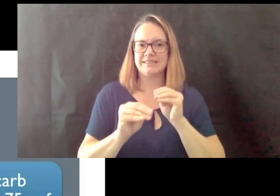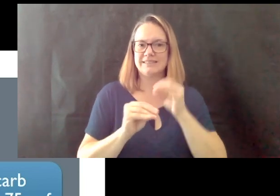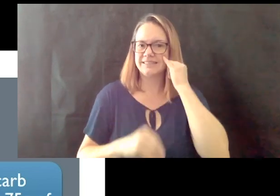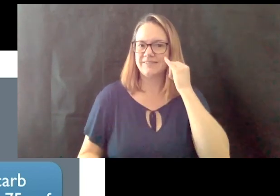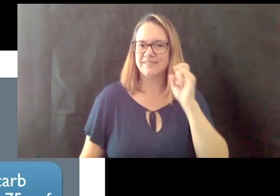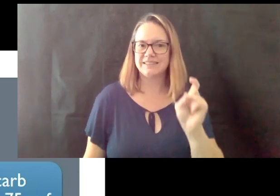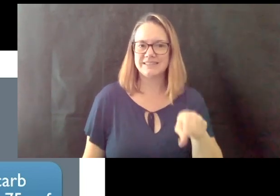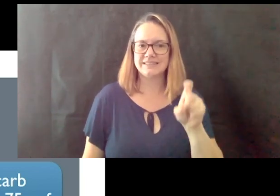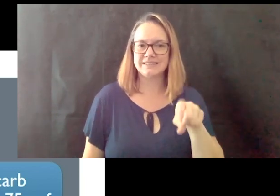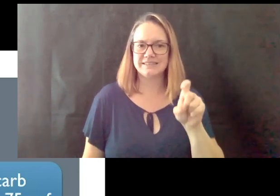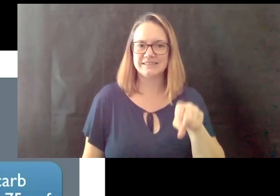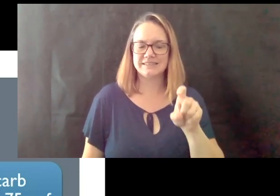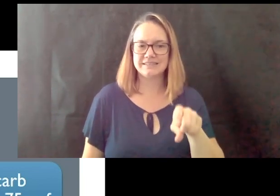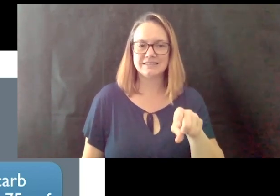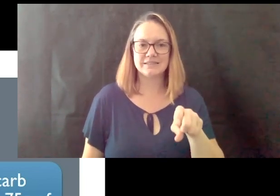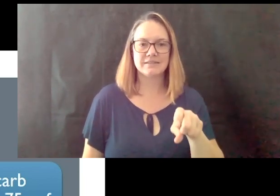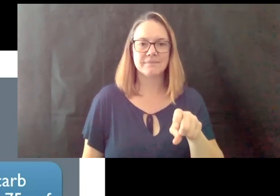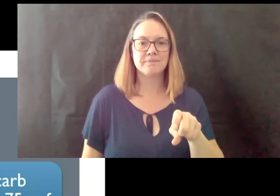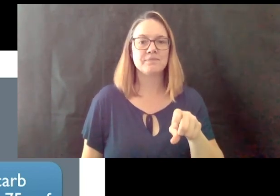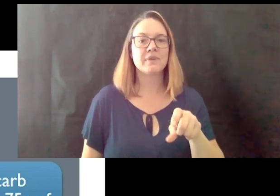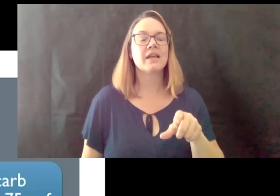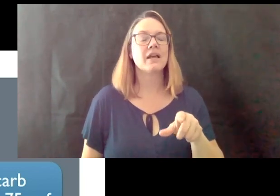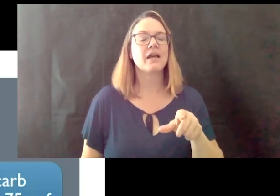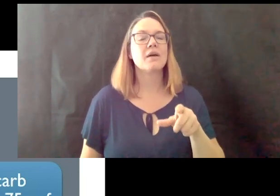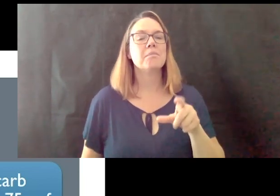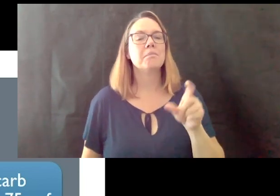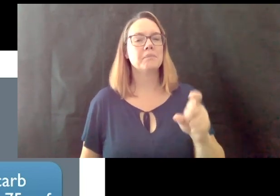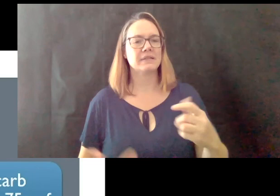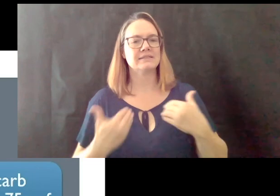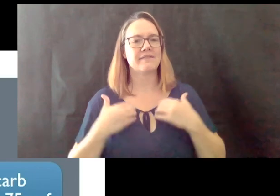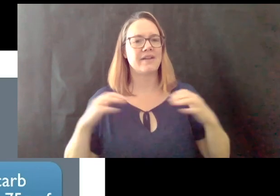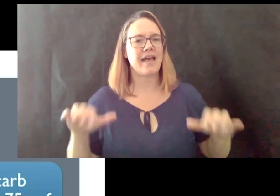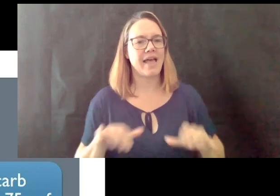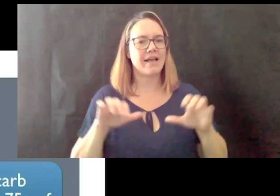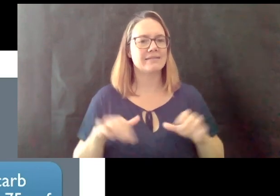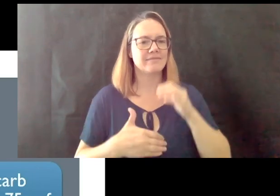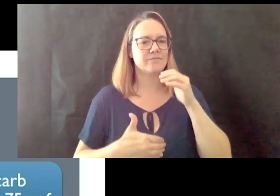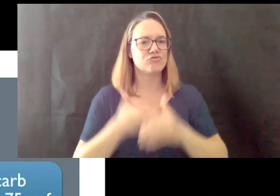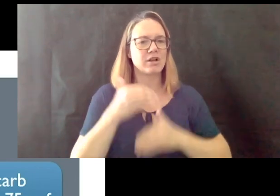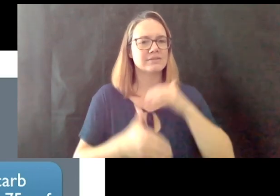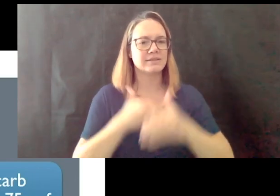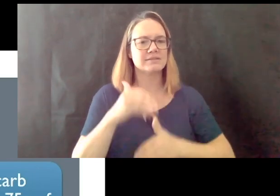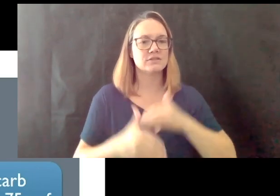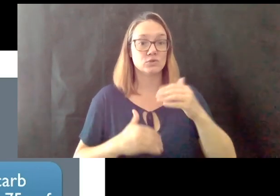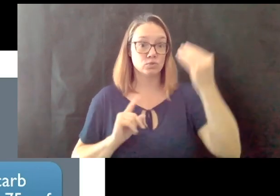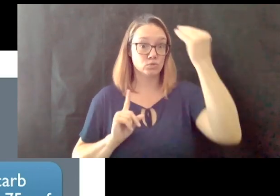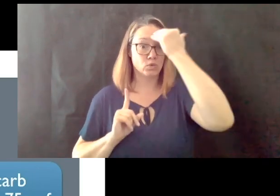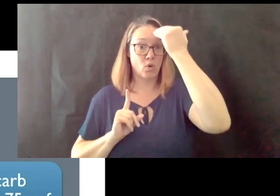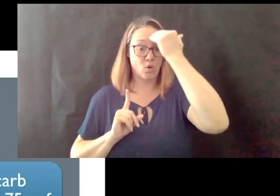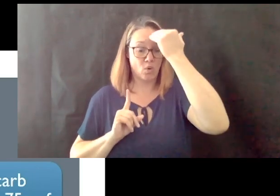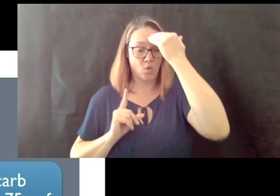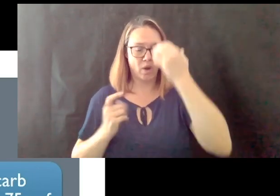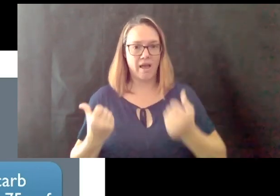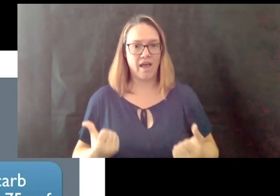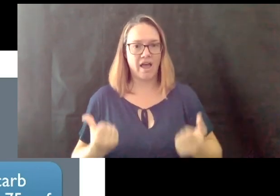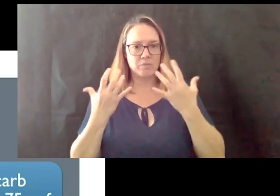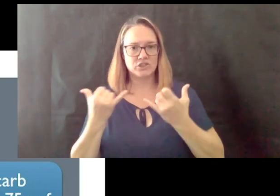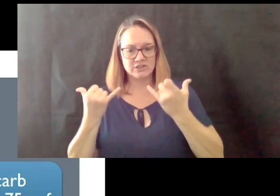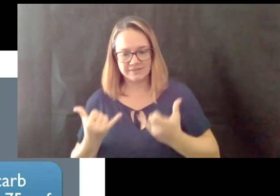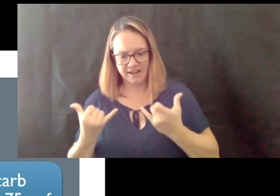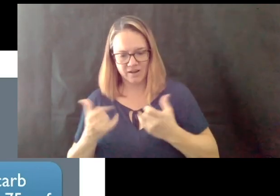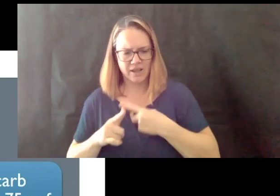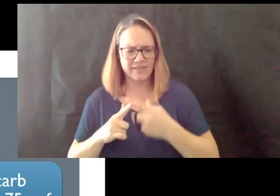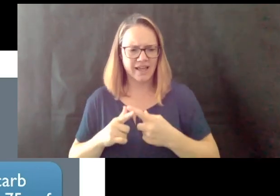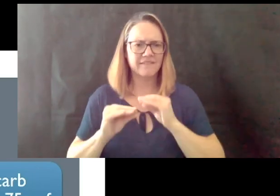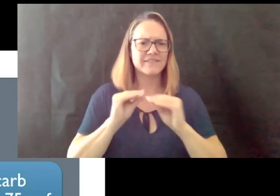of rectifying that. But it's something you have to have an active process to know where you're at and know